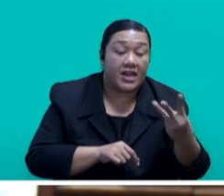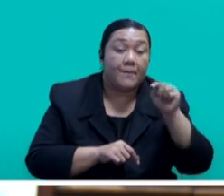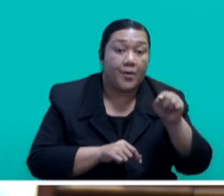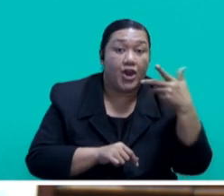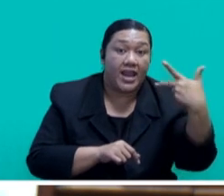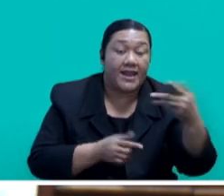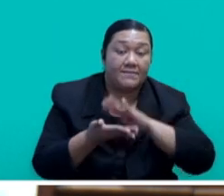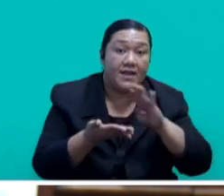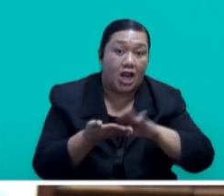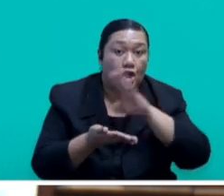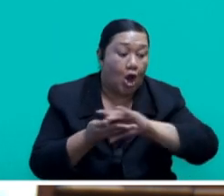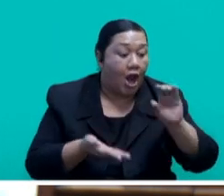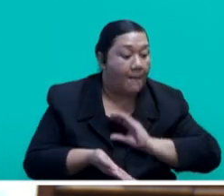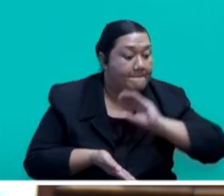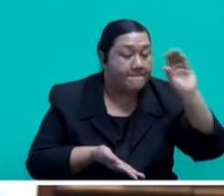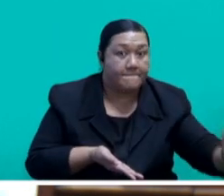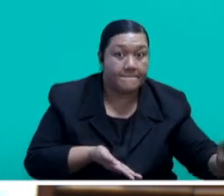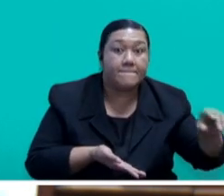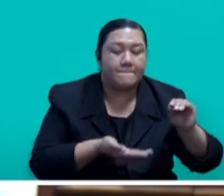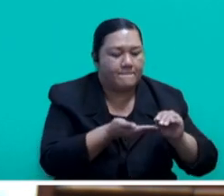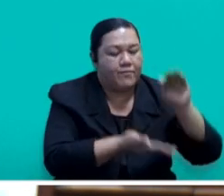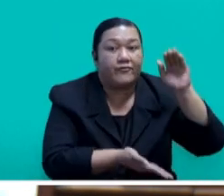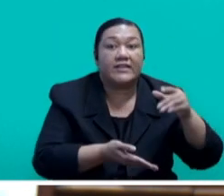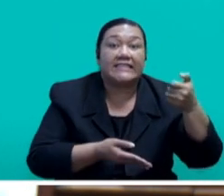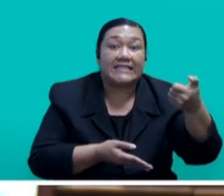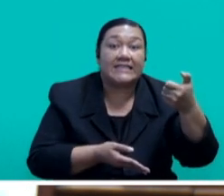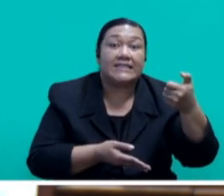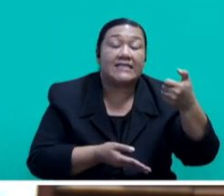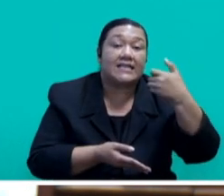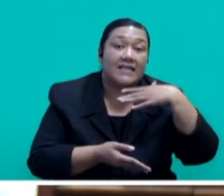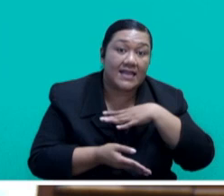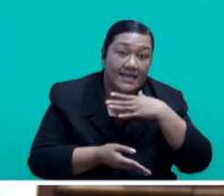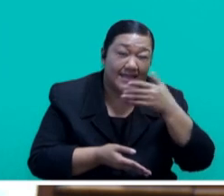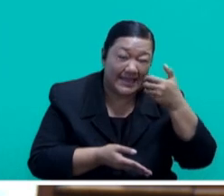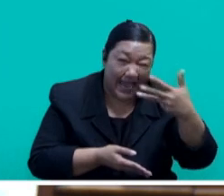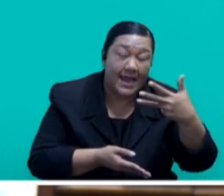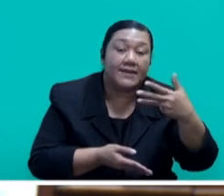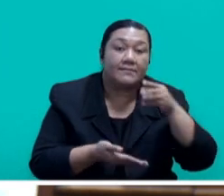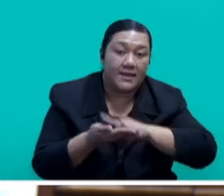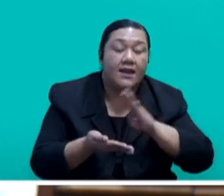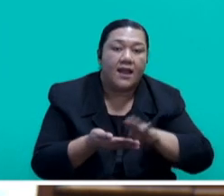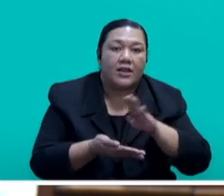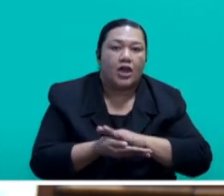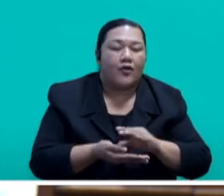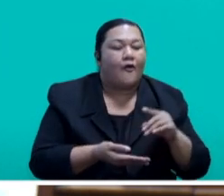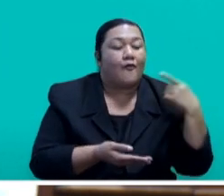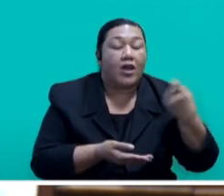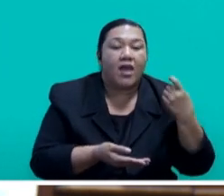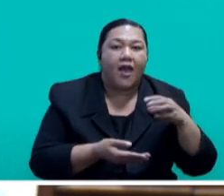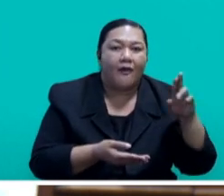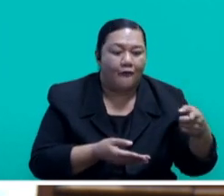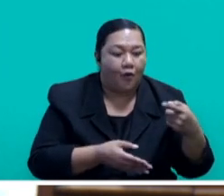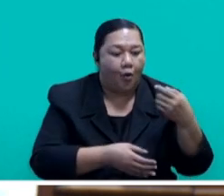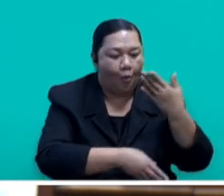$453.8 million, which is an increase of $69 million to cater for the efficient operation of